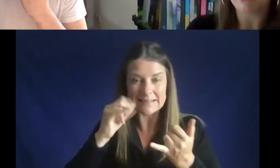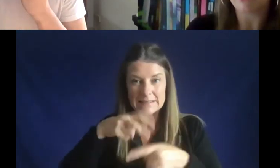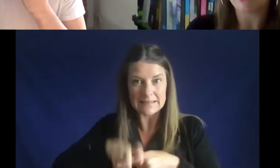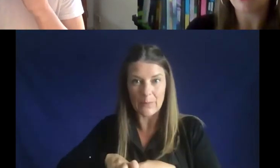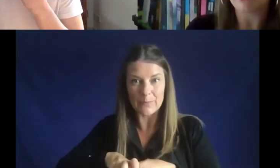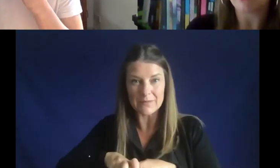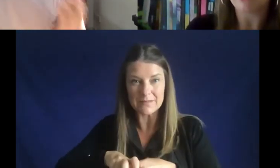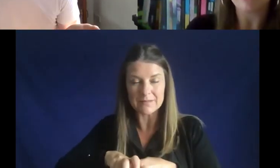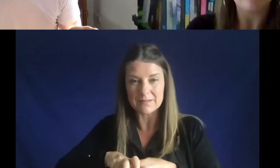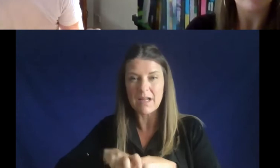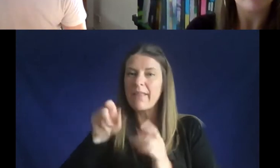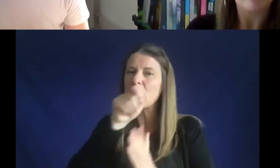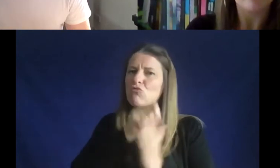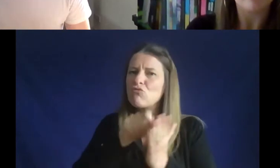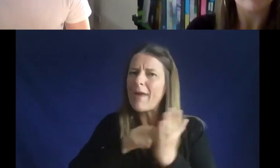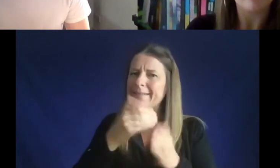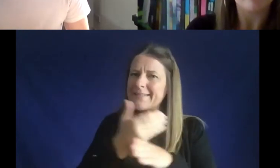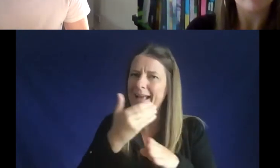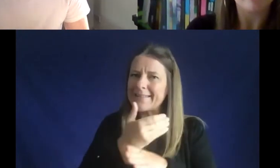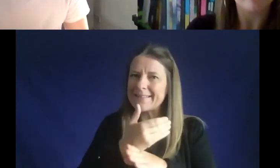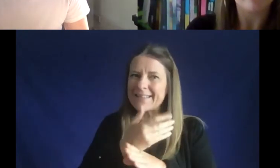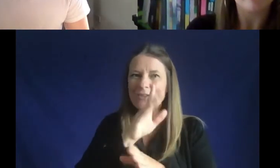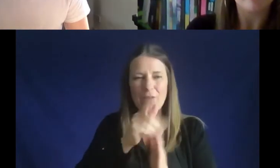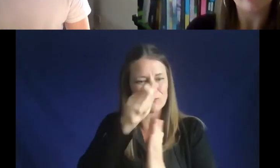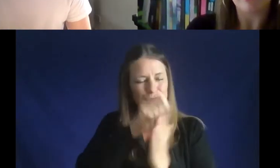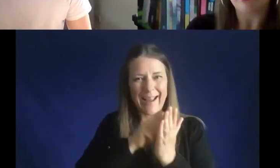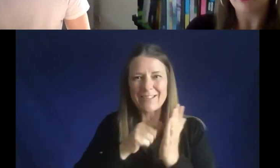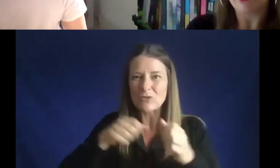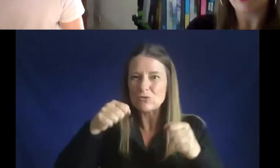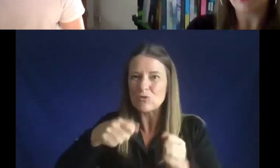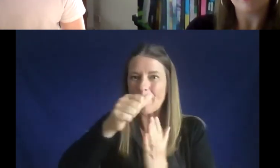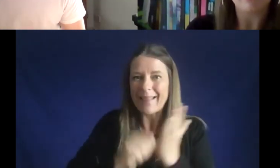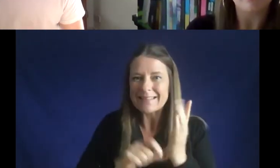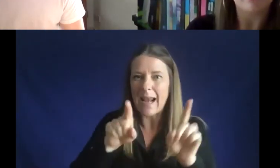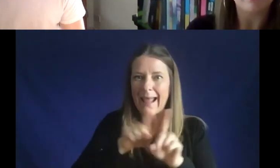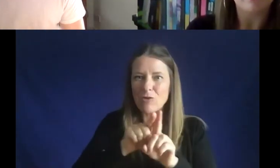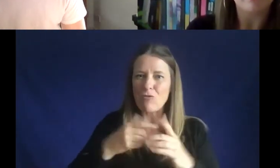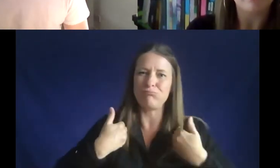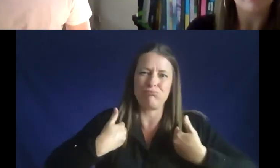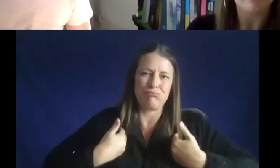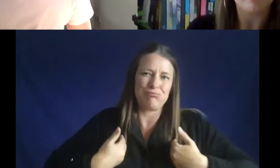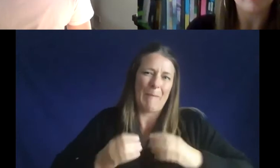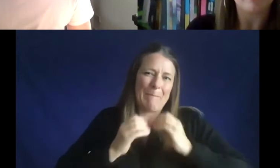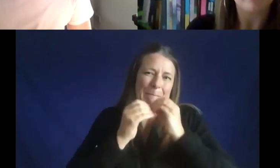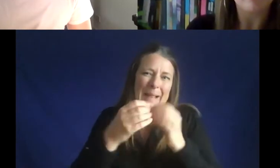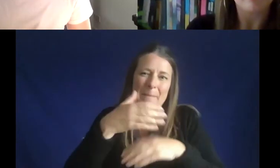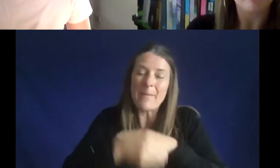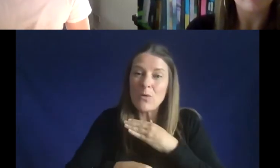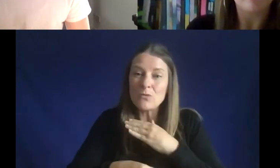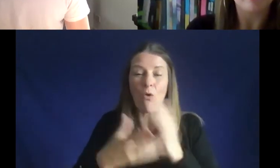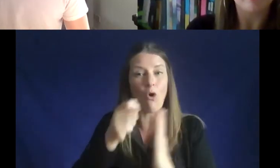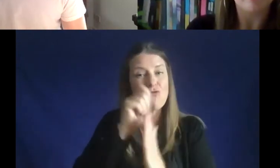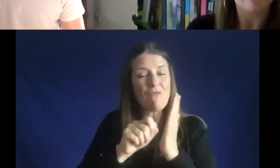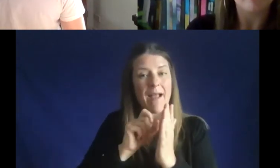are write a shopping list as if you have £1 billion, write a letter to an actor, tell them how you could do better than them in detail,